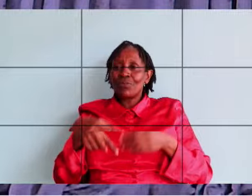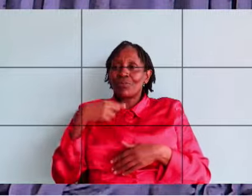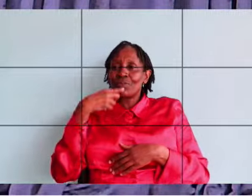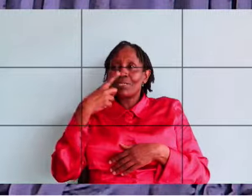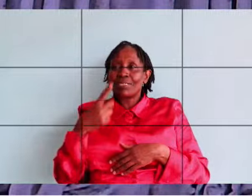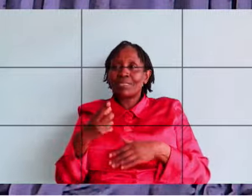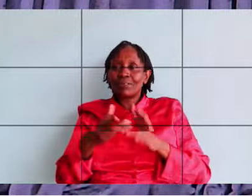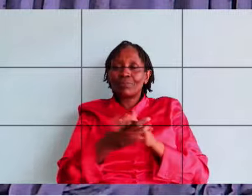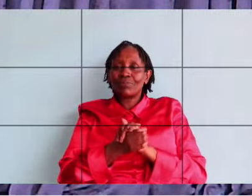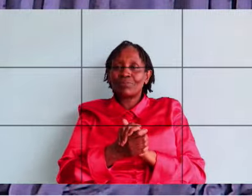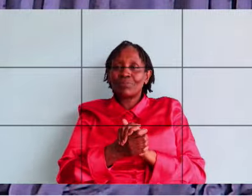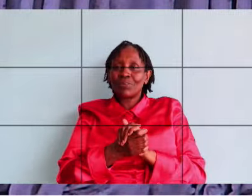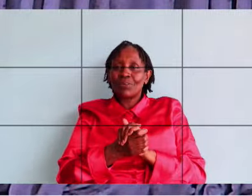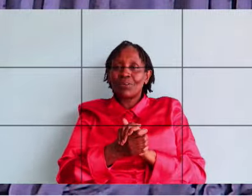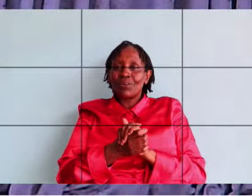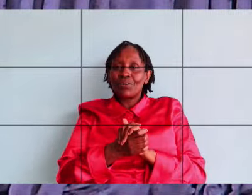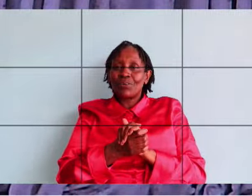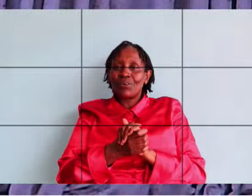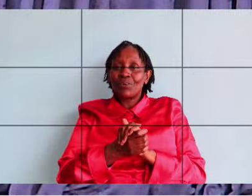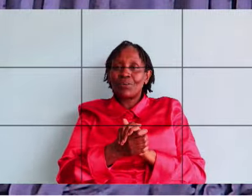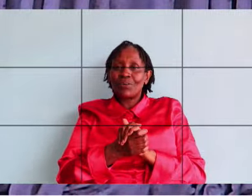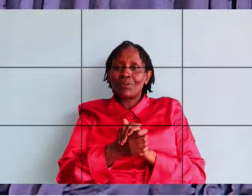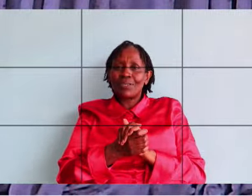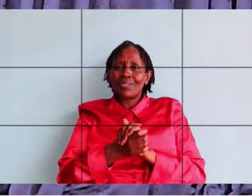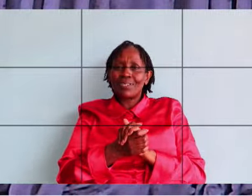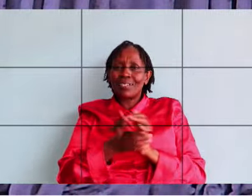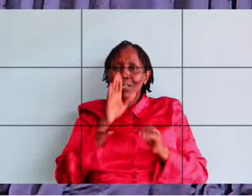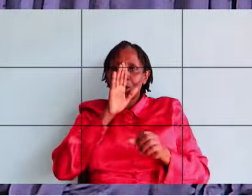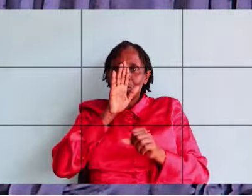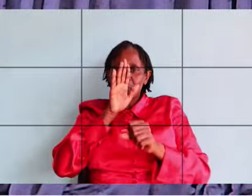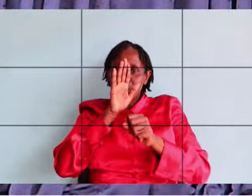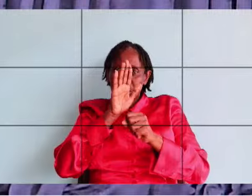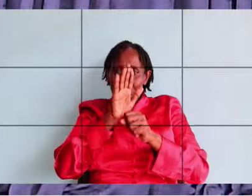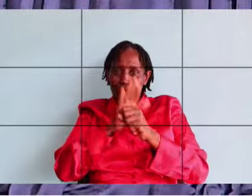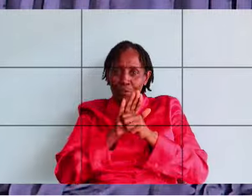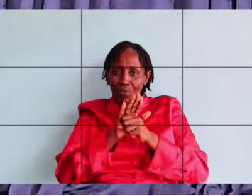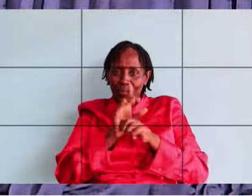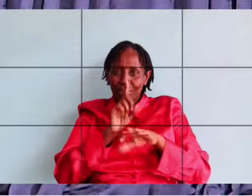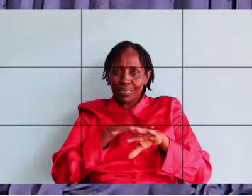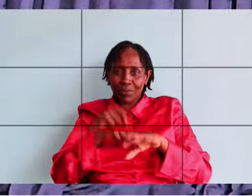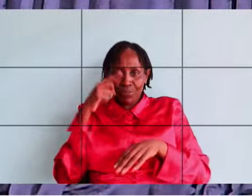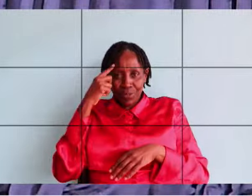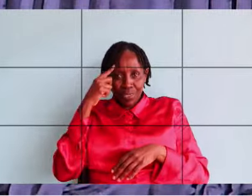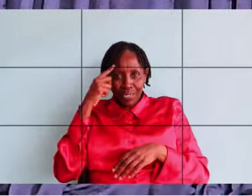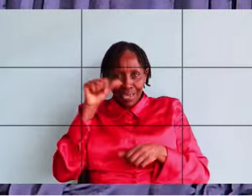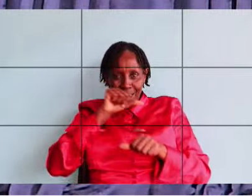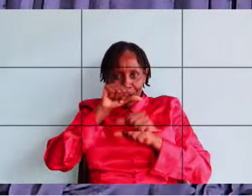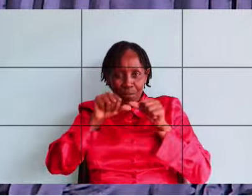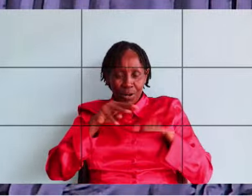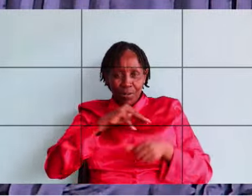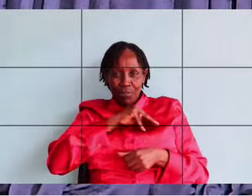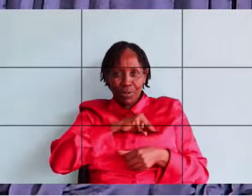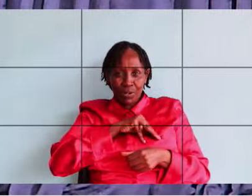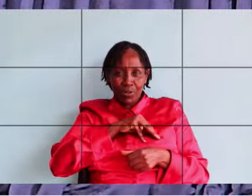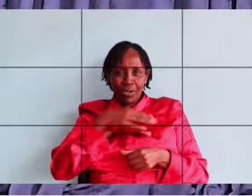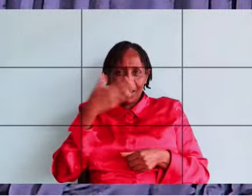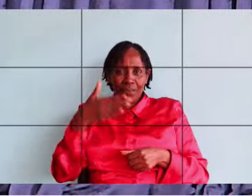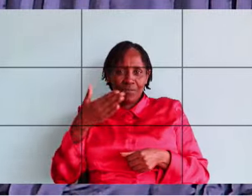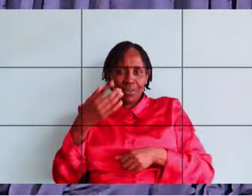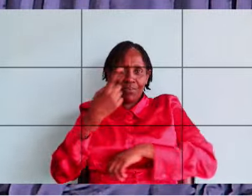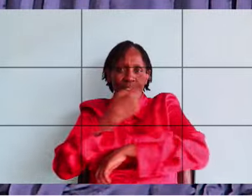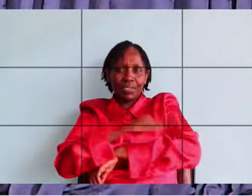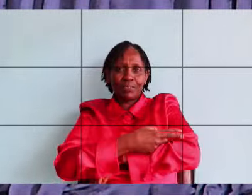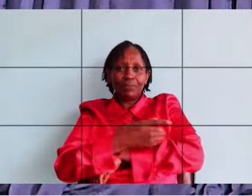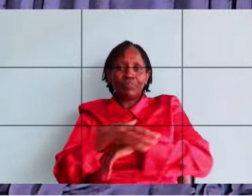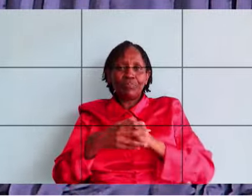for the promise, and as we think about the missions that are ahead of us and that we need to do on a day-to-day basis?